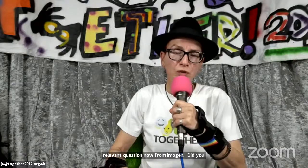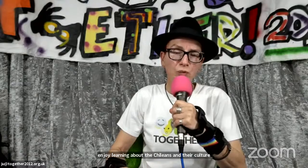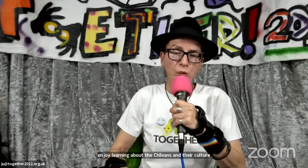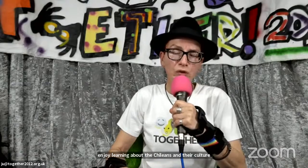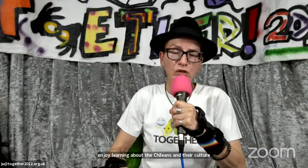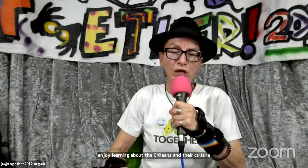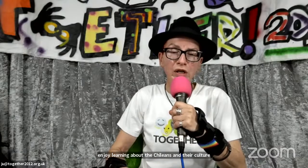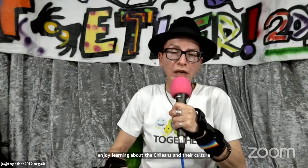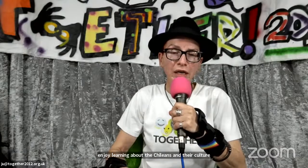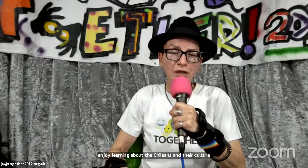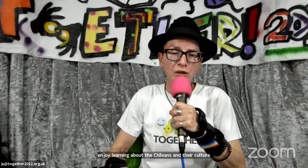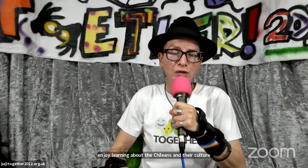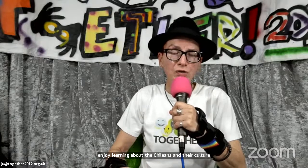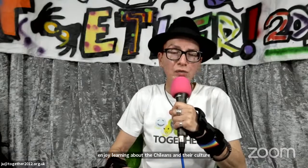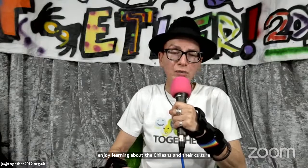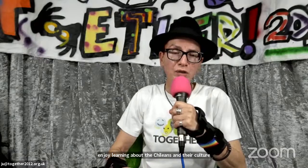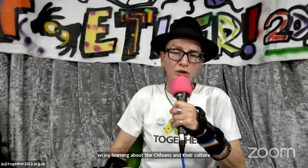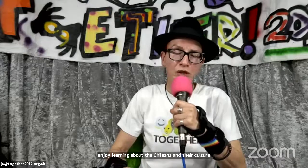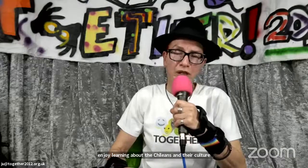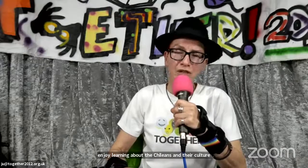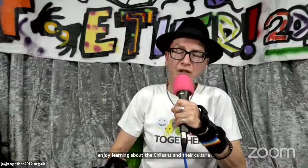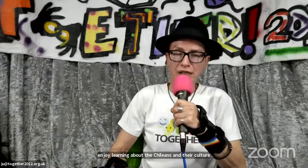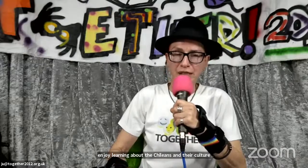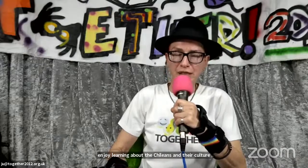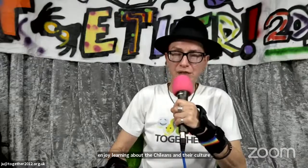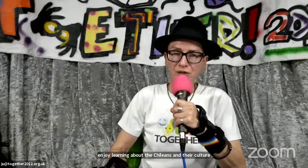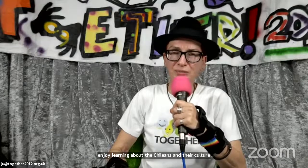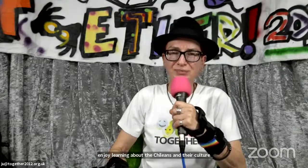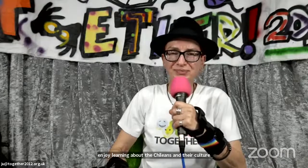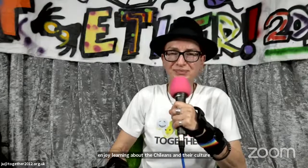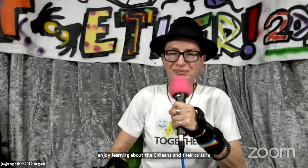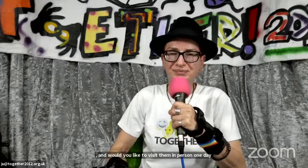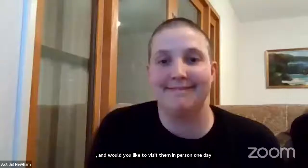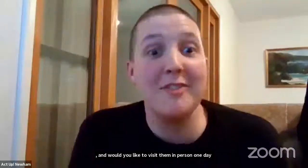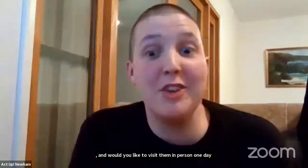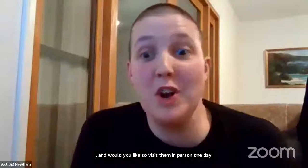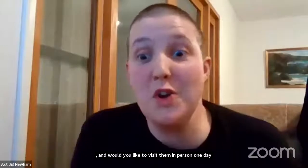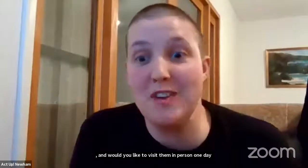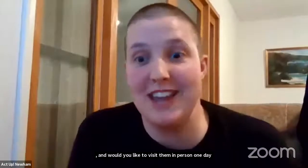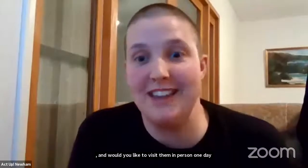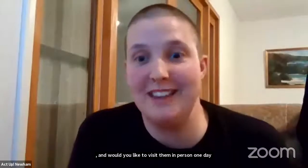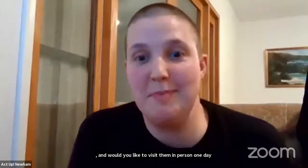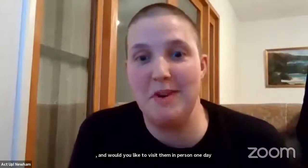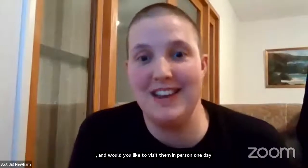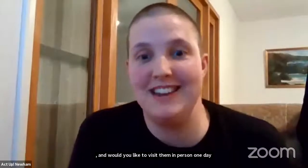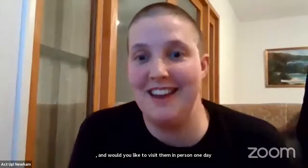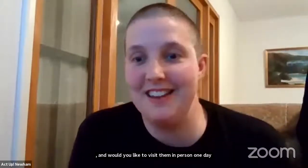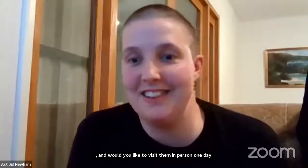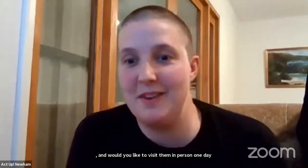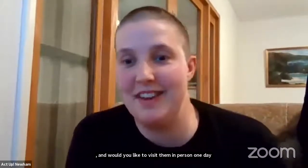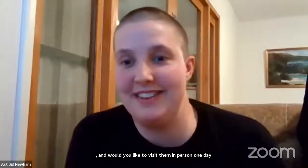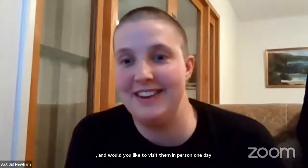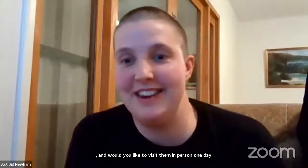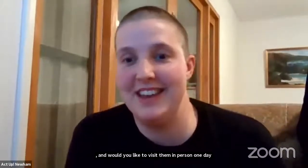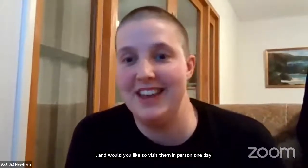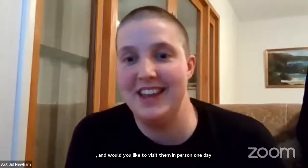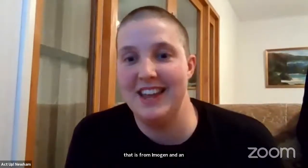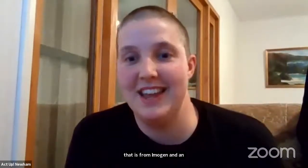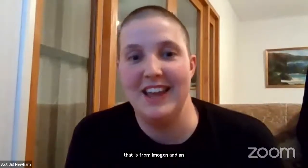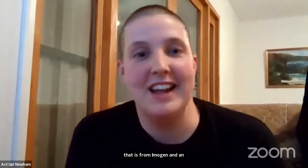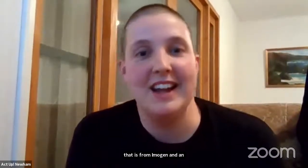person one day? And that is from Imogen and Ant. Great. Could we have Glory Spotlight to answer the